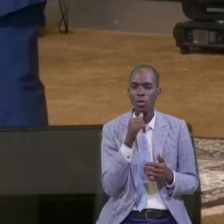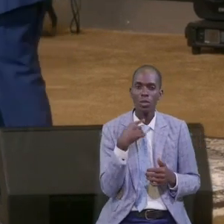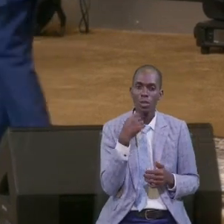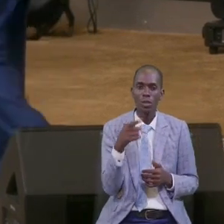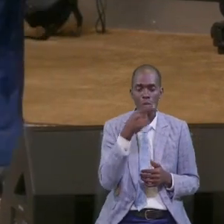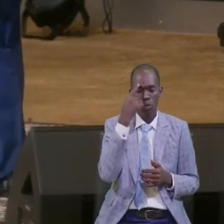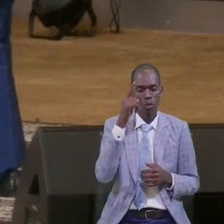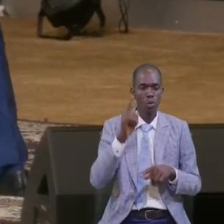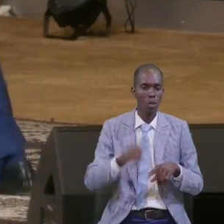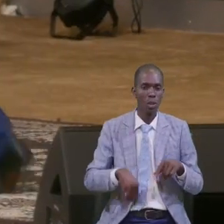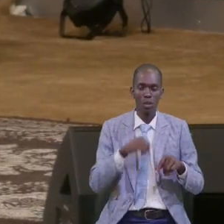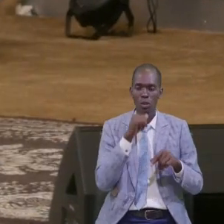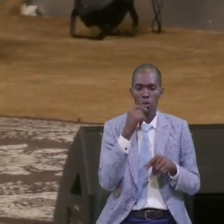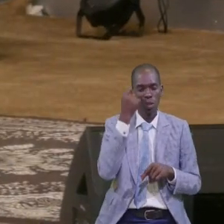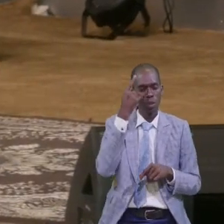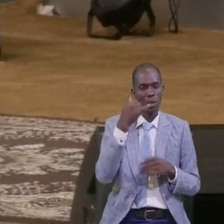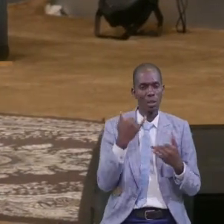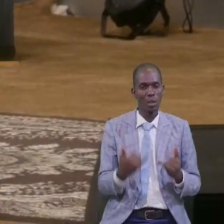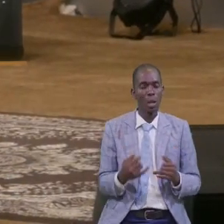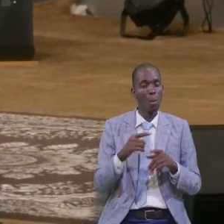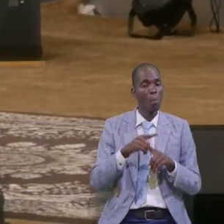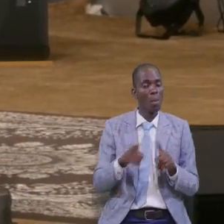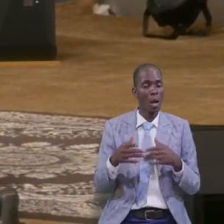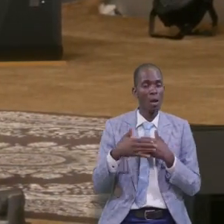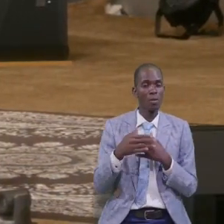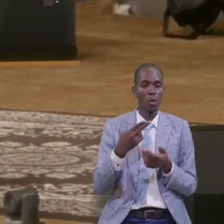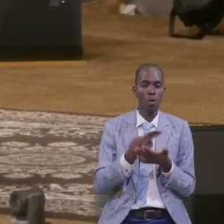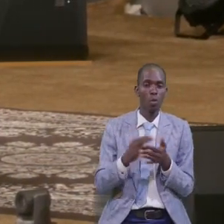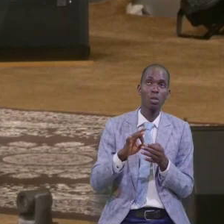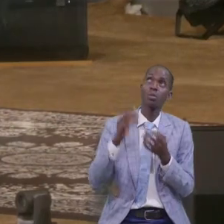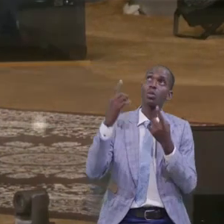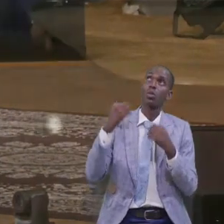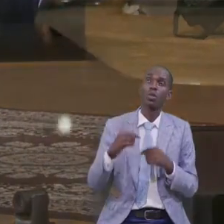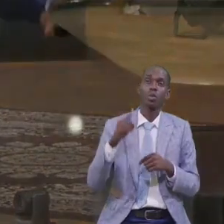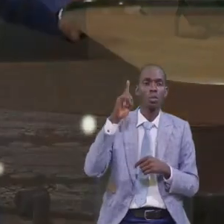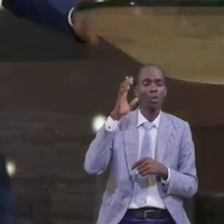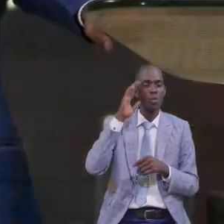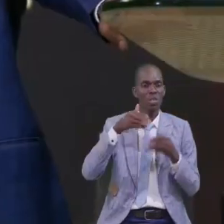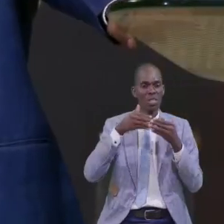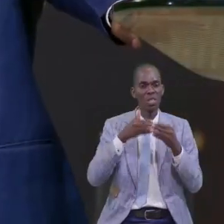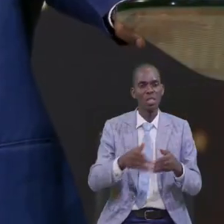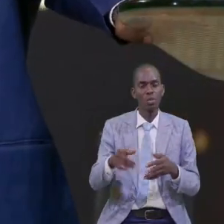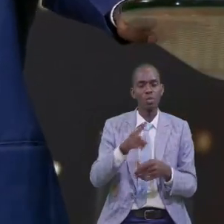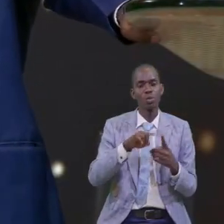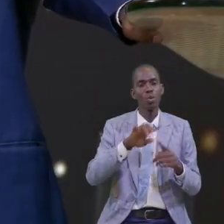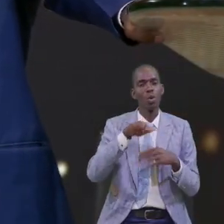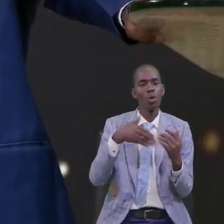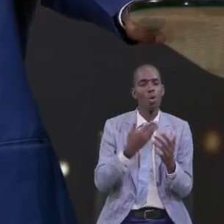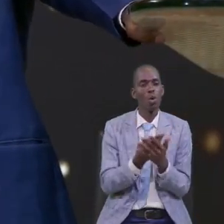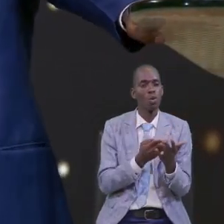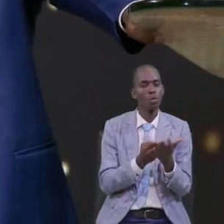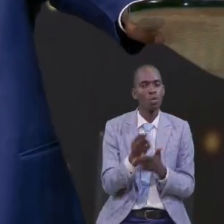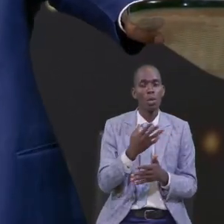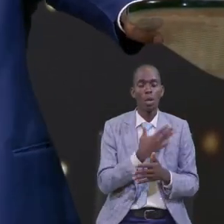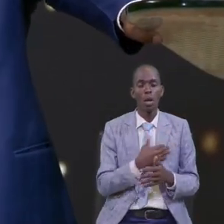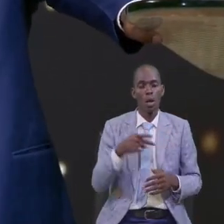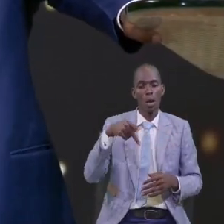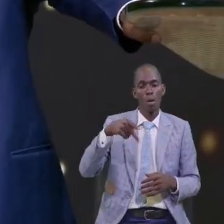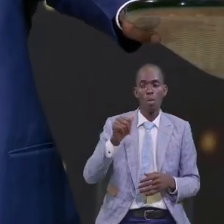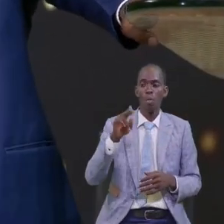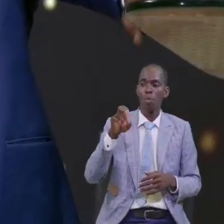receive them now. Howbeit, when the Holy Ghost is come, it will guide you into all truth. And Paul the apostle